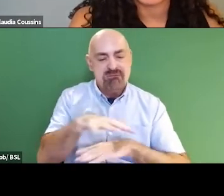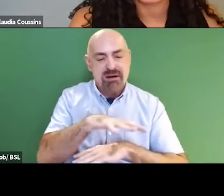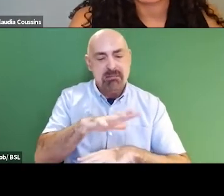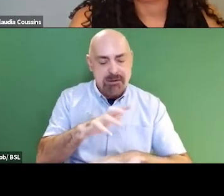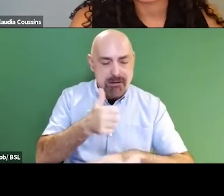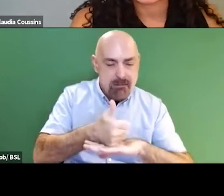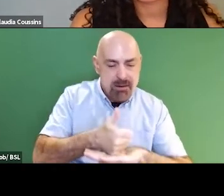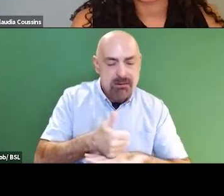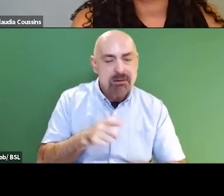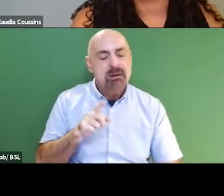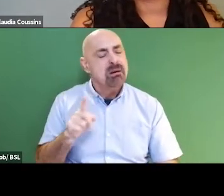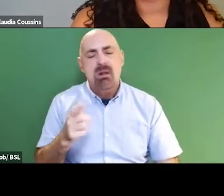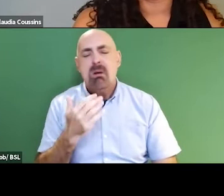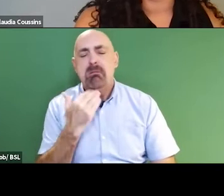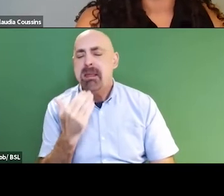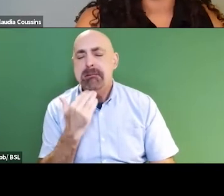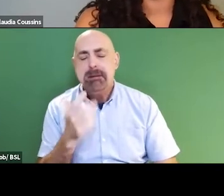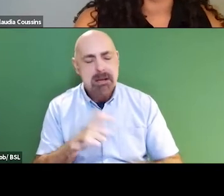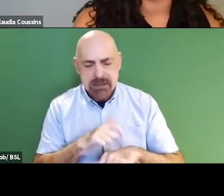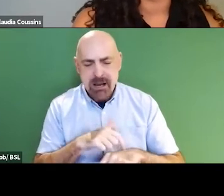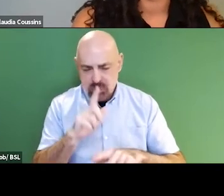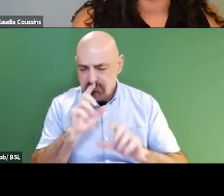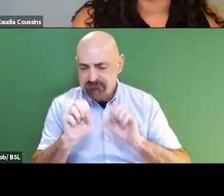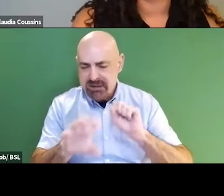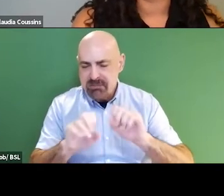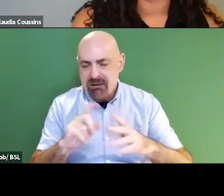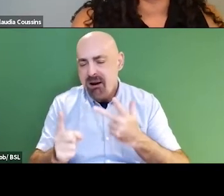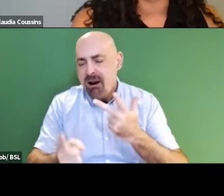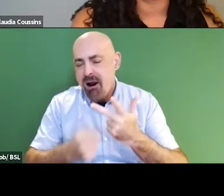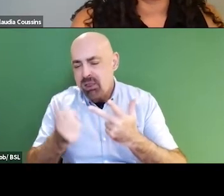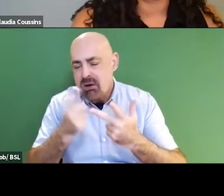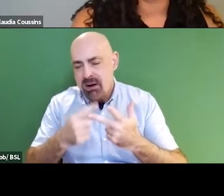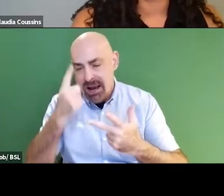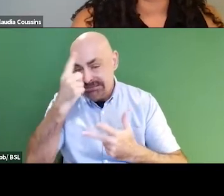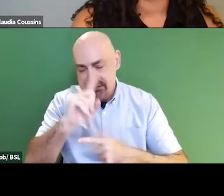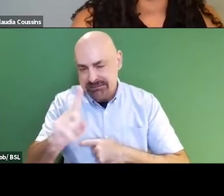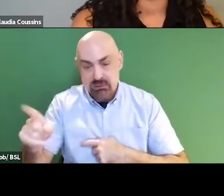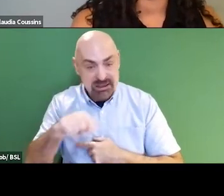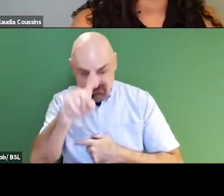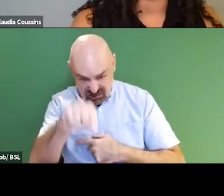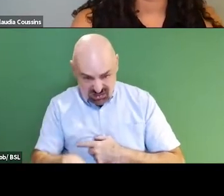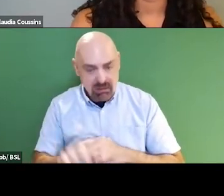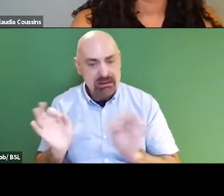to emphasize, there will be plenty of opportunities to feed back other ideas that you don't see on the list at the moment.